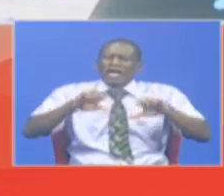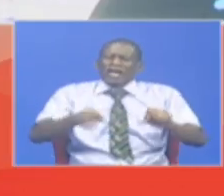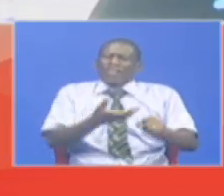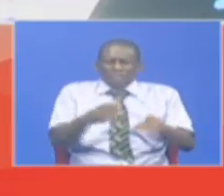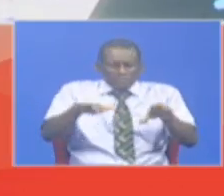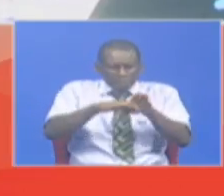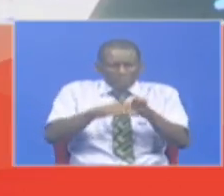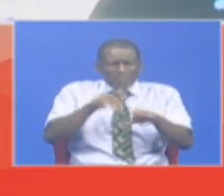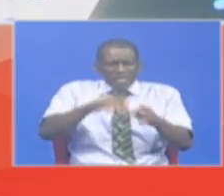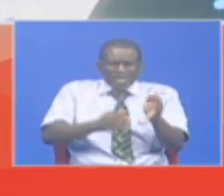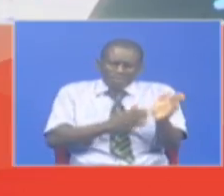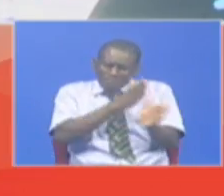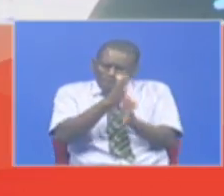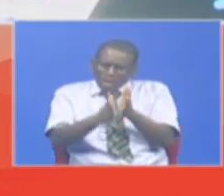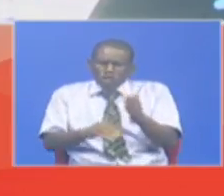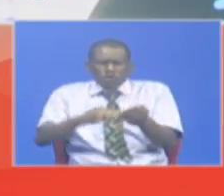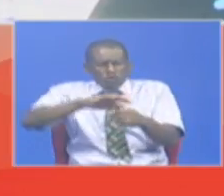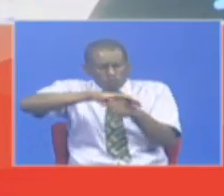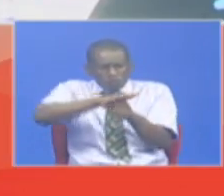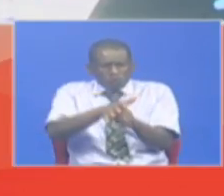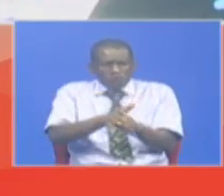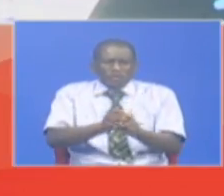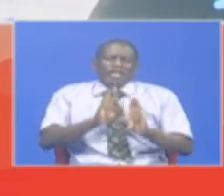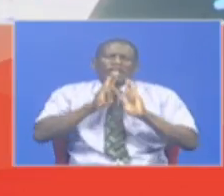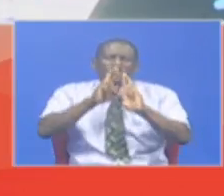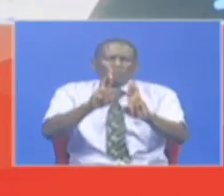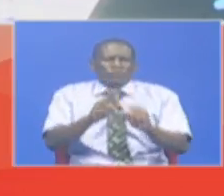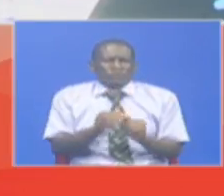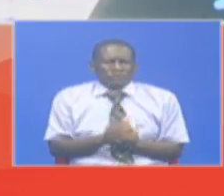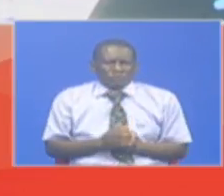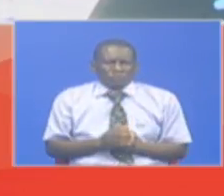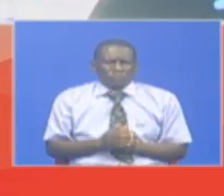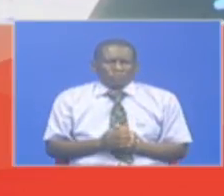of COVID-19 response?